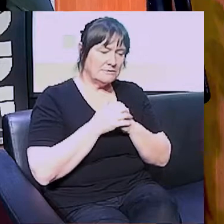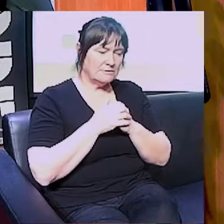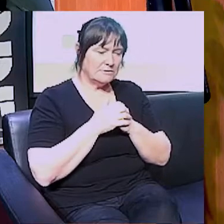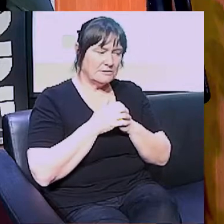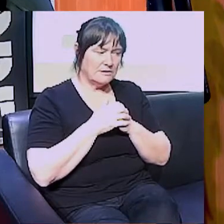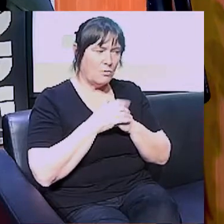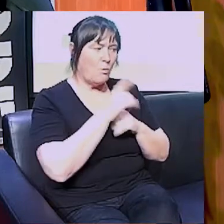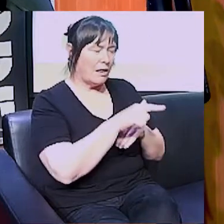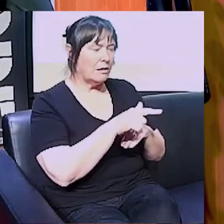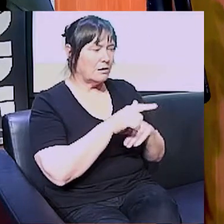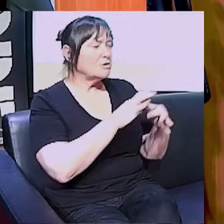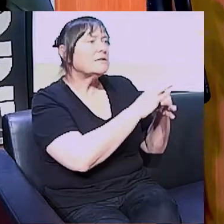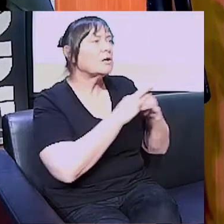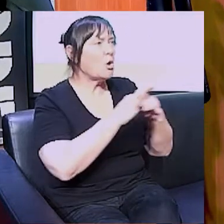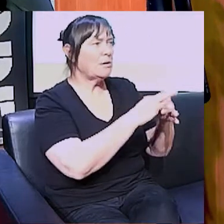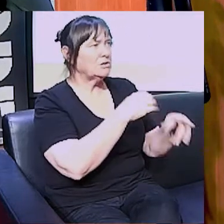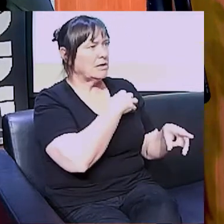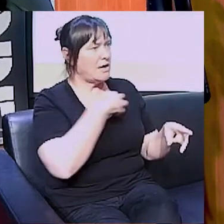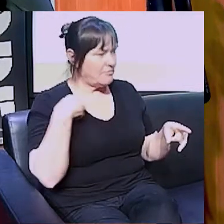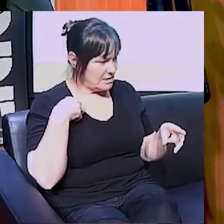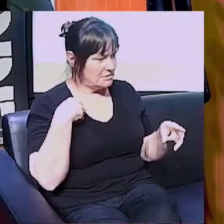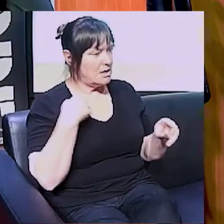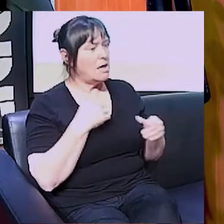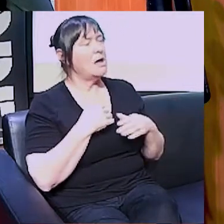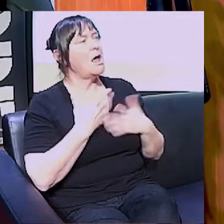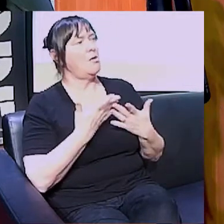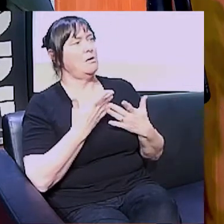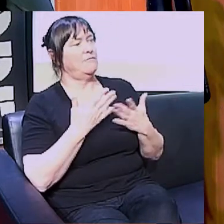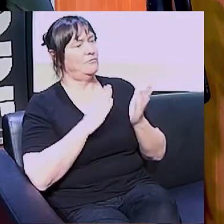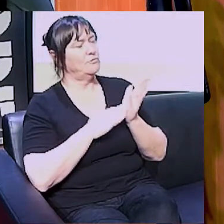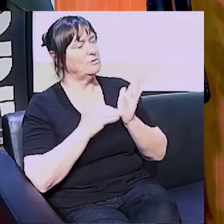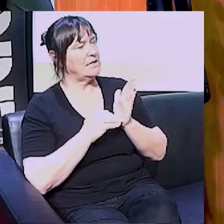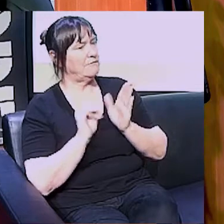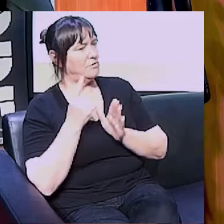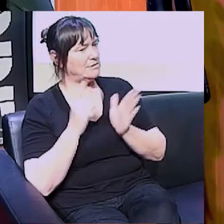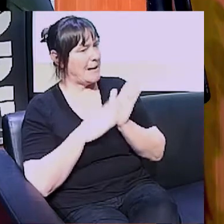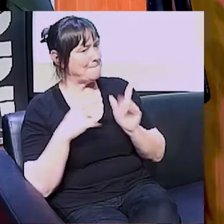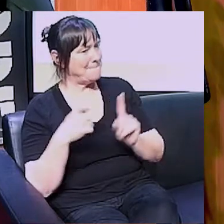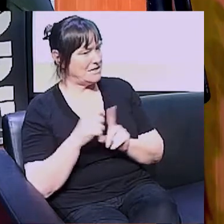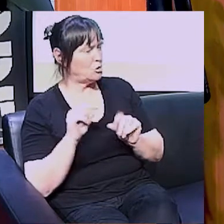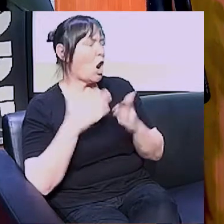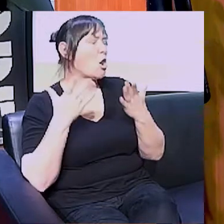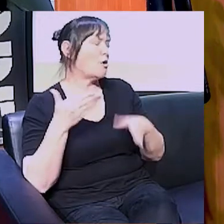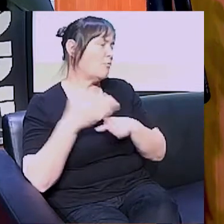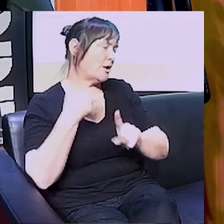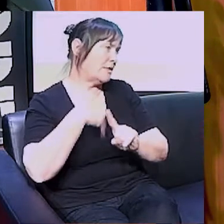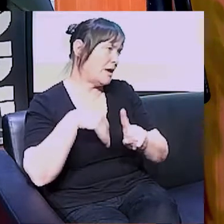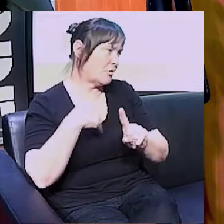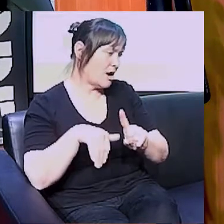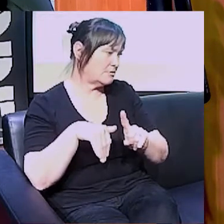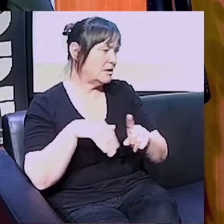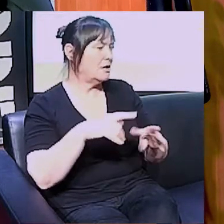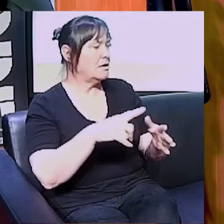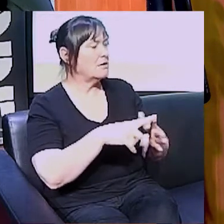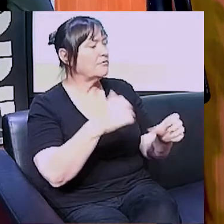with for 3 years is the amount of work that our MPs are doing in the background. A lot of the New Zealand First MPs, like